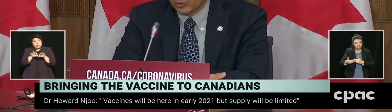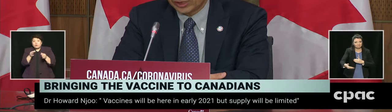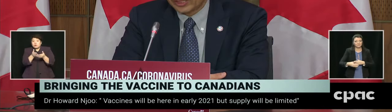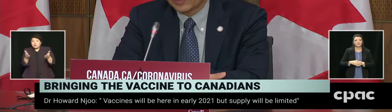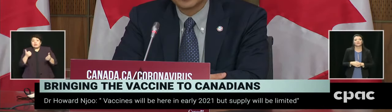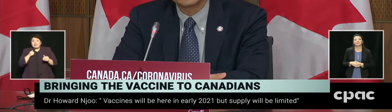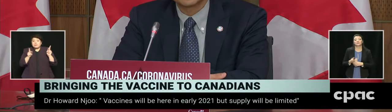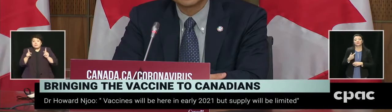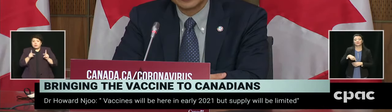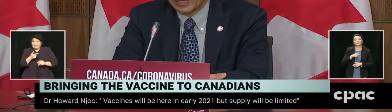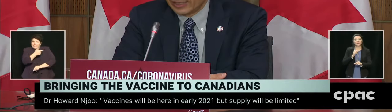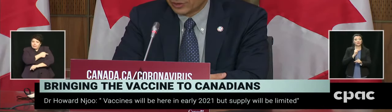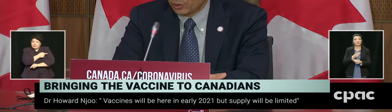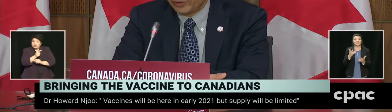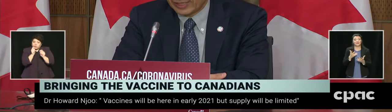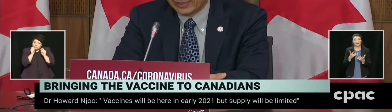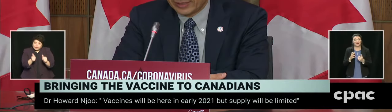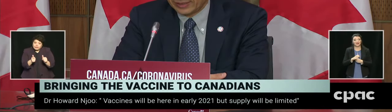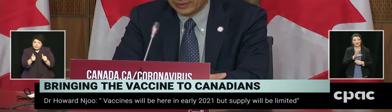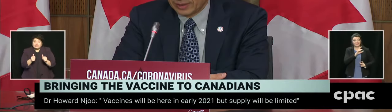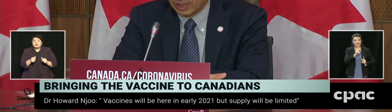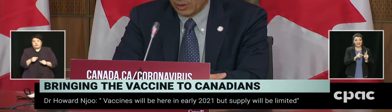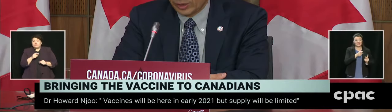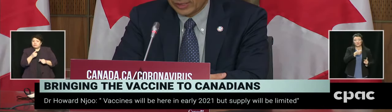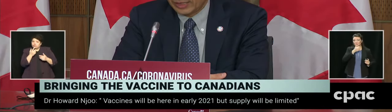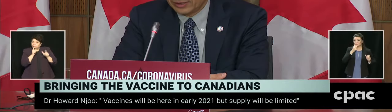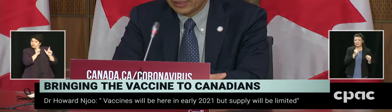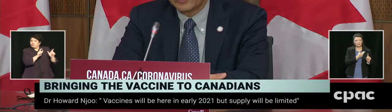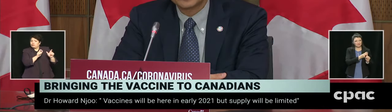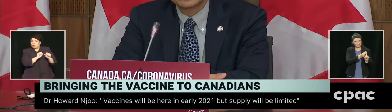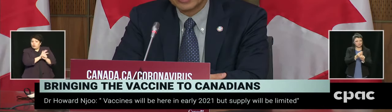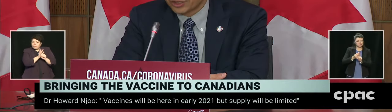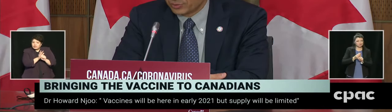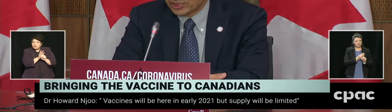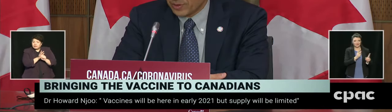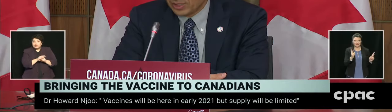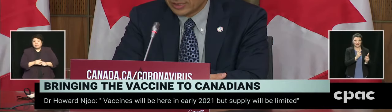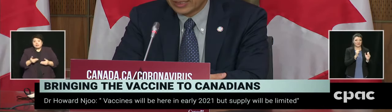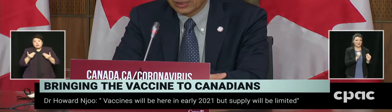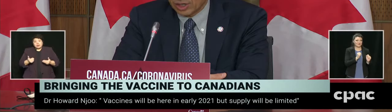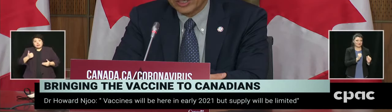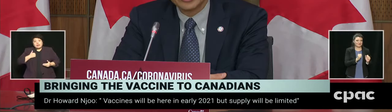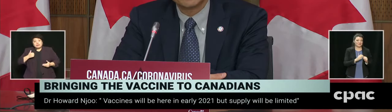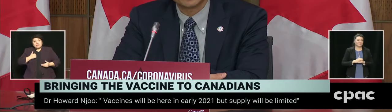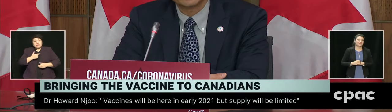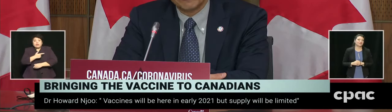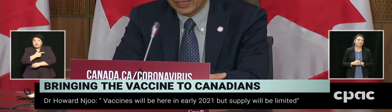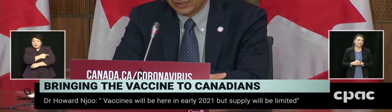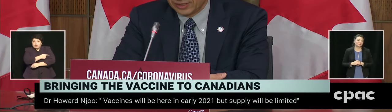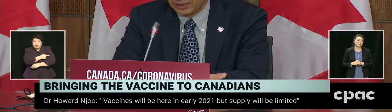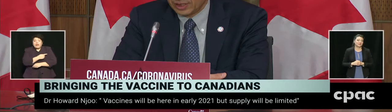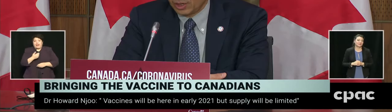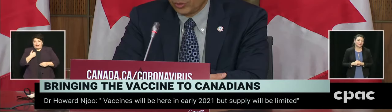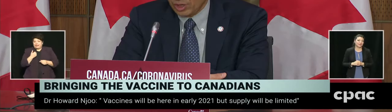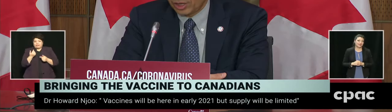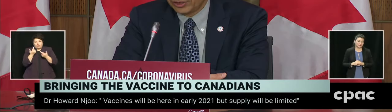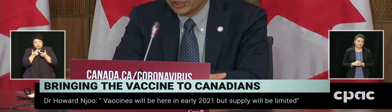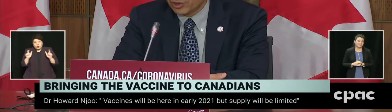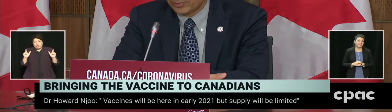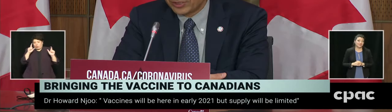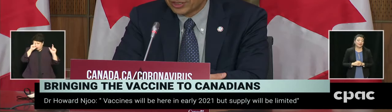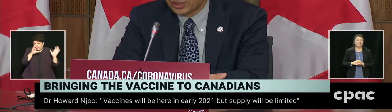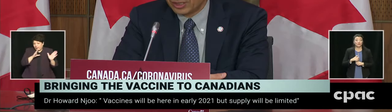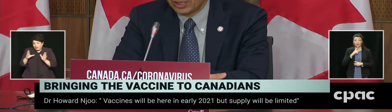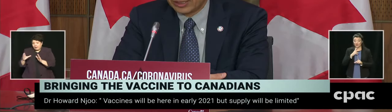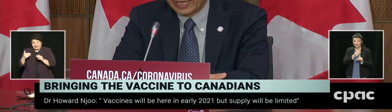immunized as quickly as possible against COVID-19. While Canada's immunization response is large and multifaceted, we are in a